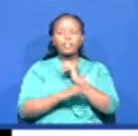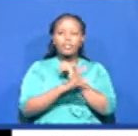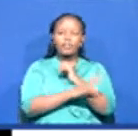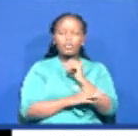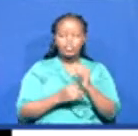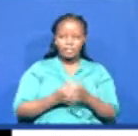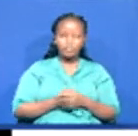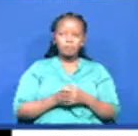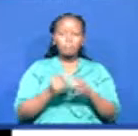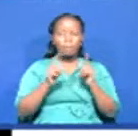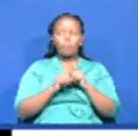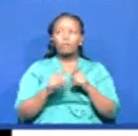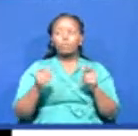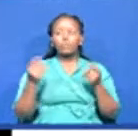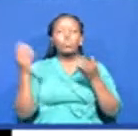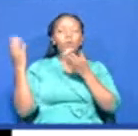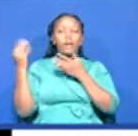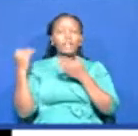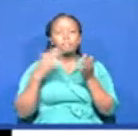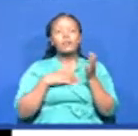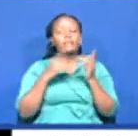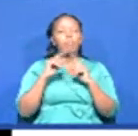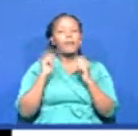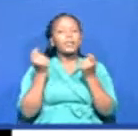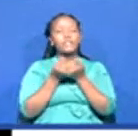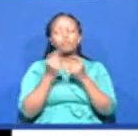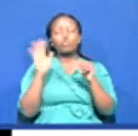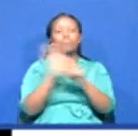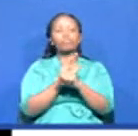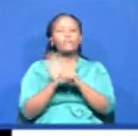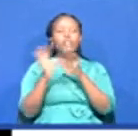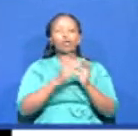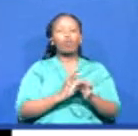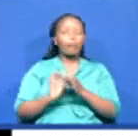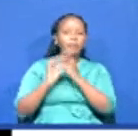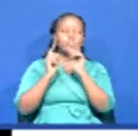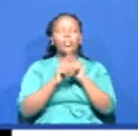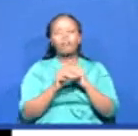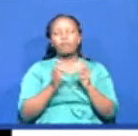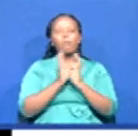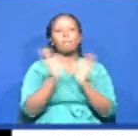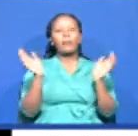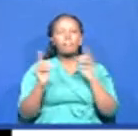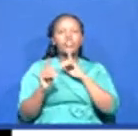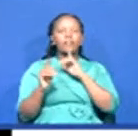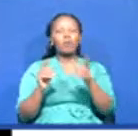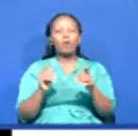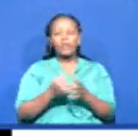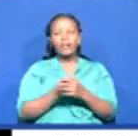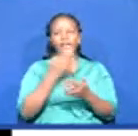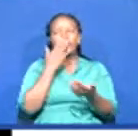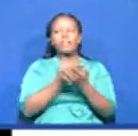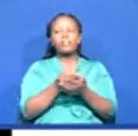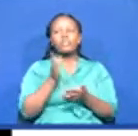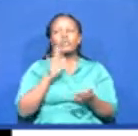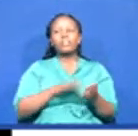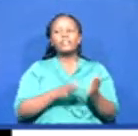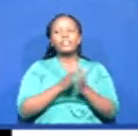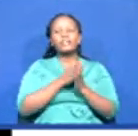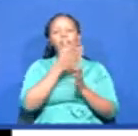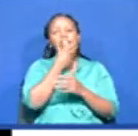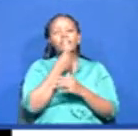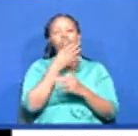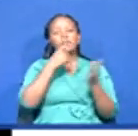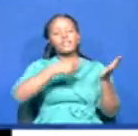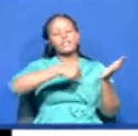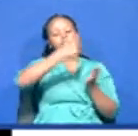I expect my team to fully collaborate and maintain public order in this matter. Thank you, ladies and gentlemen. Signed by